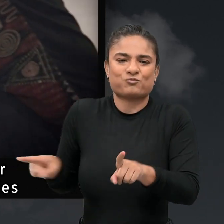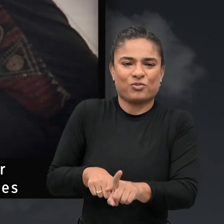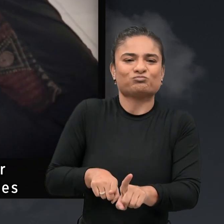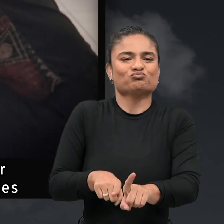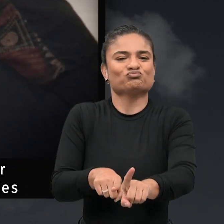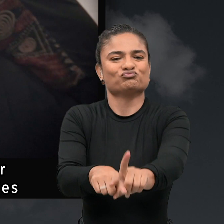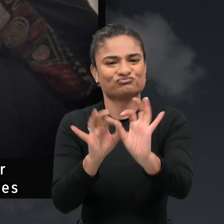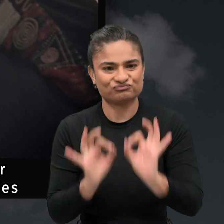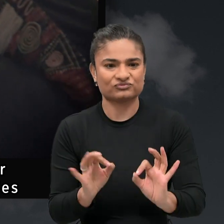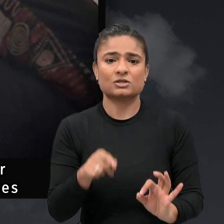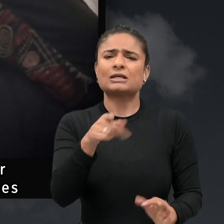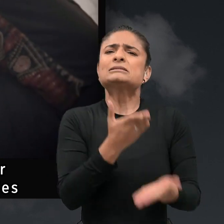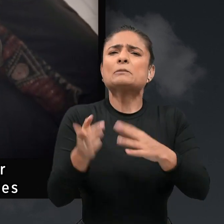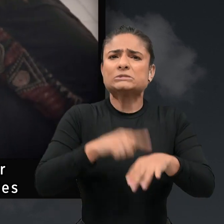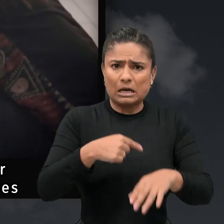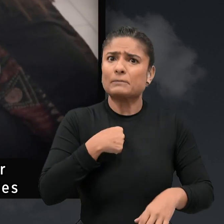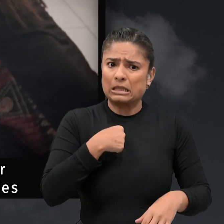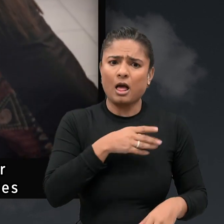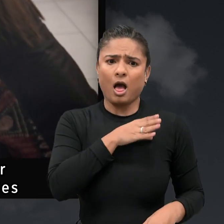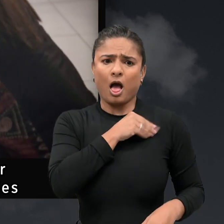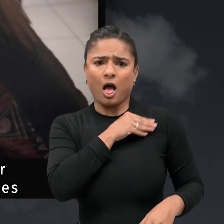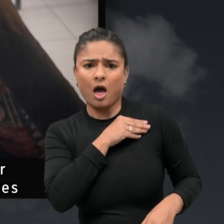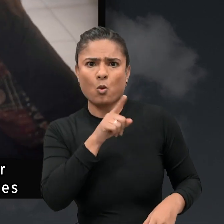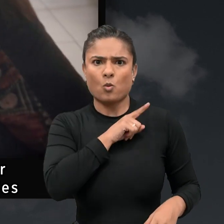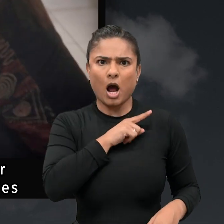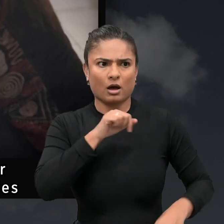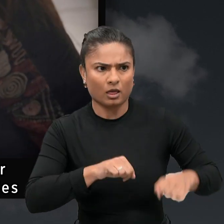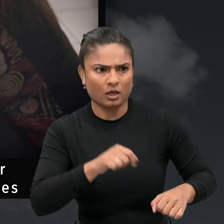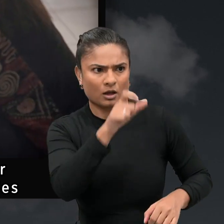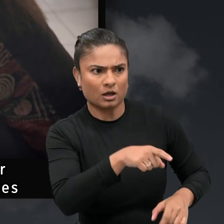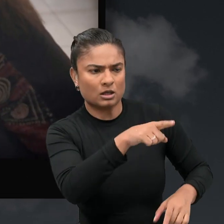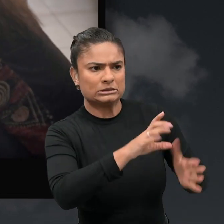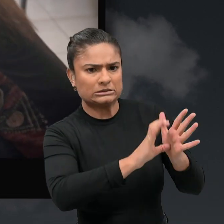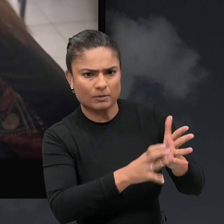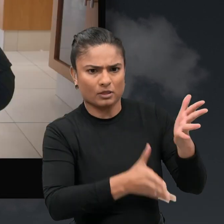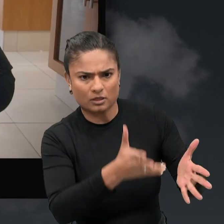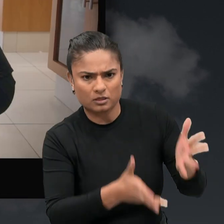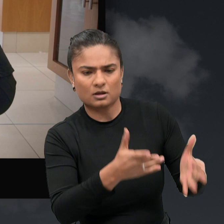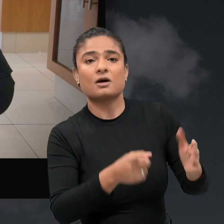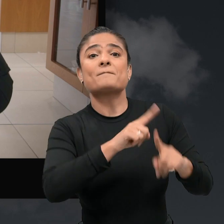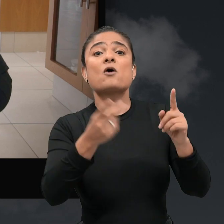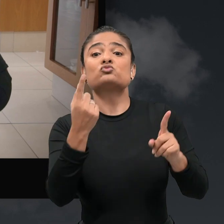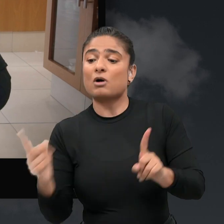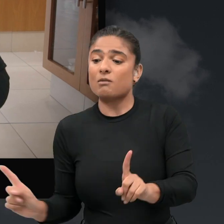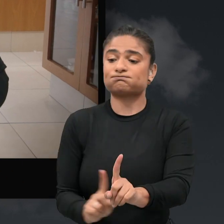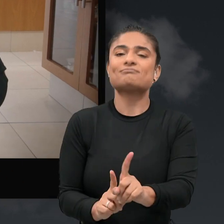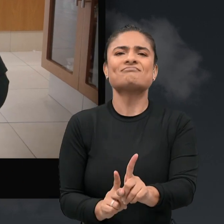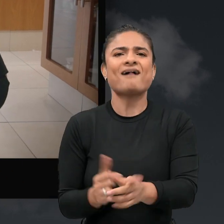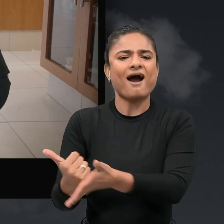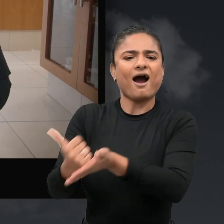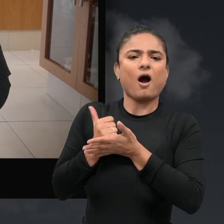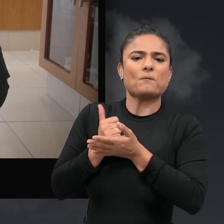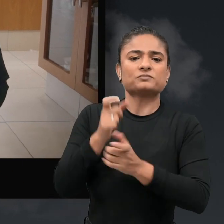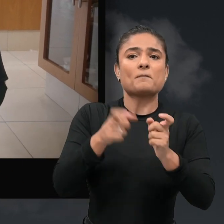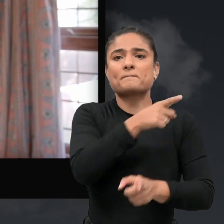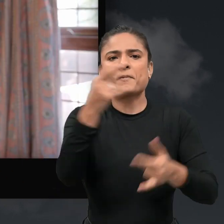Sometimes people are a bit scared or hesitant around people with disabilities, and having a guide dog really has helped,